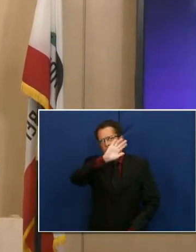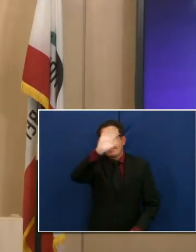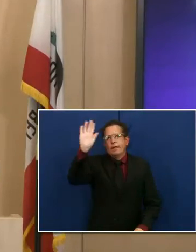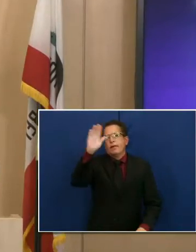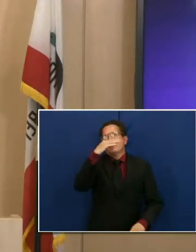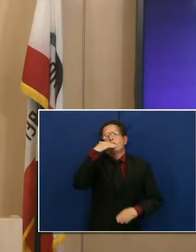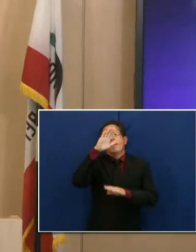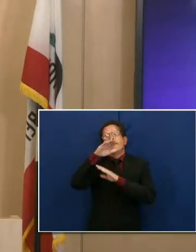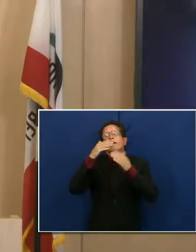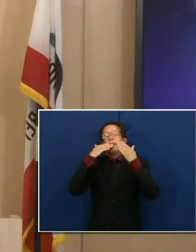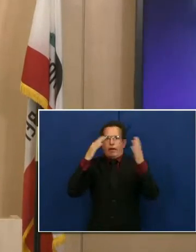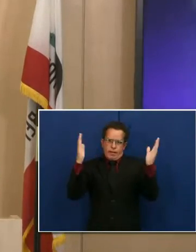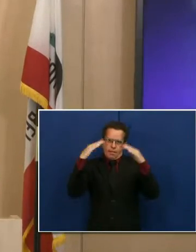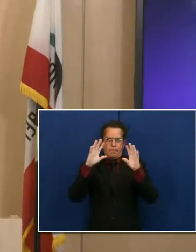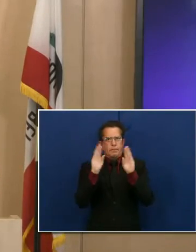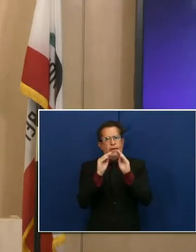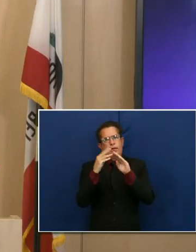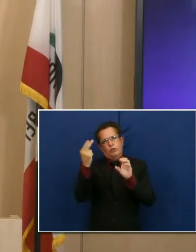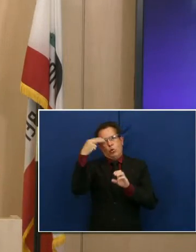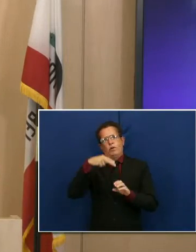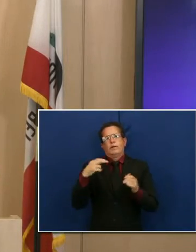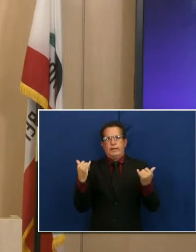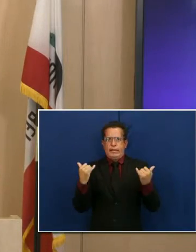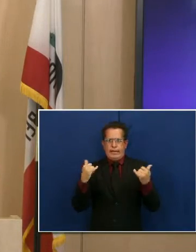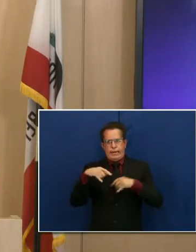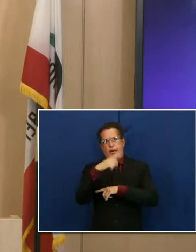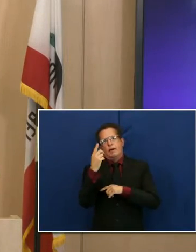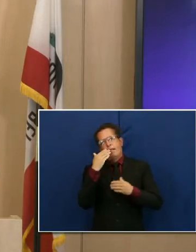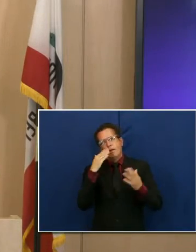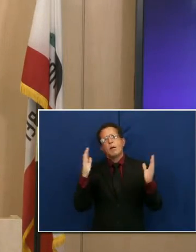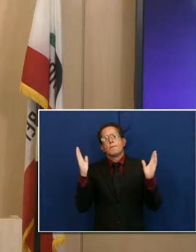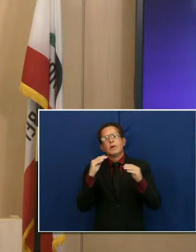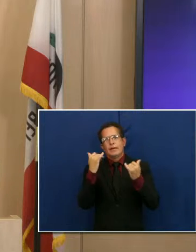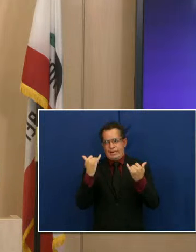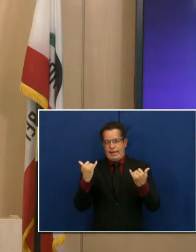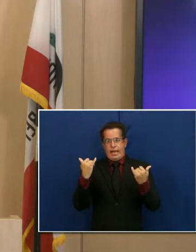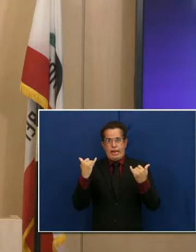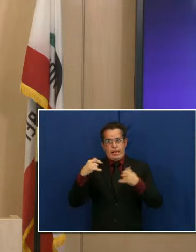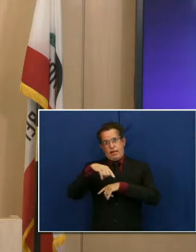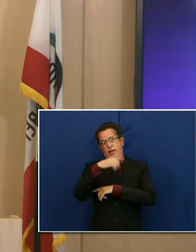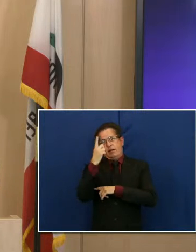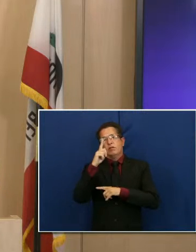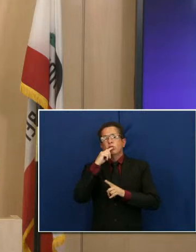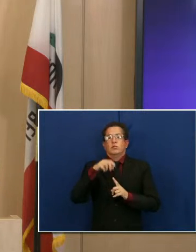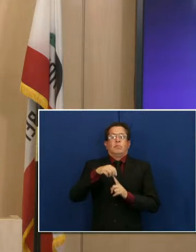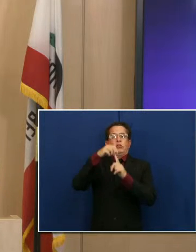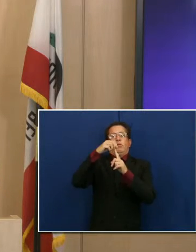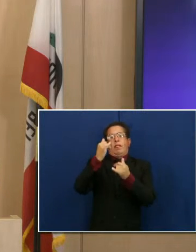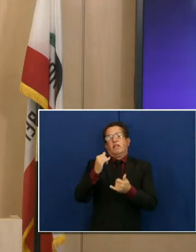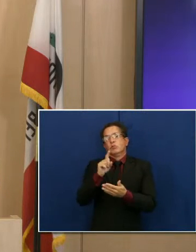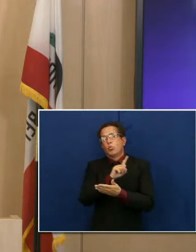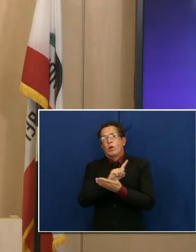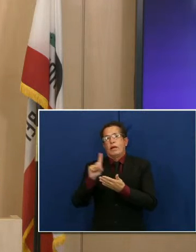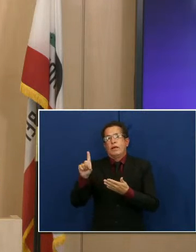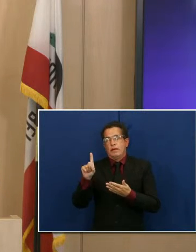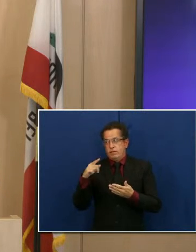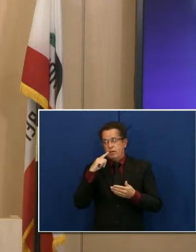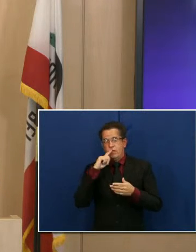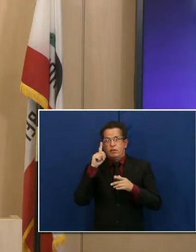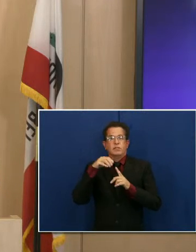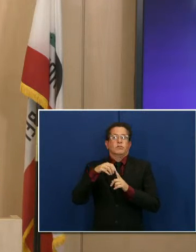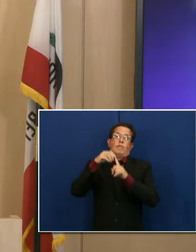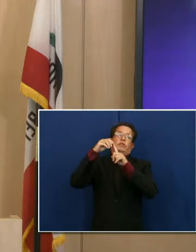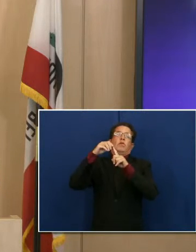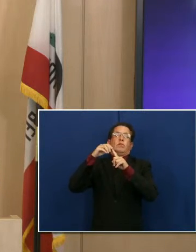Good afternoon, and thank you for joining us. We join today in what is a very special week during some extraordinary